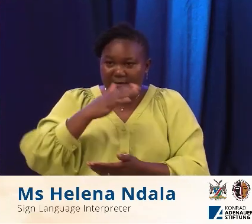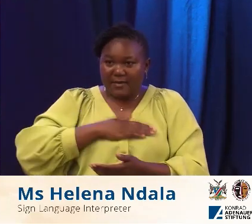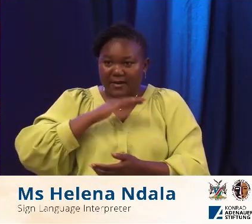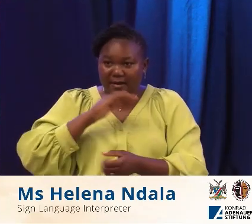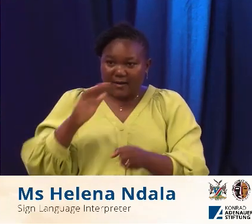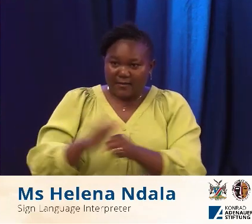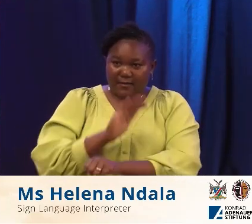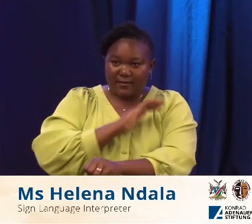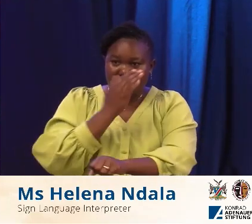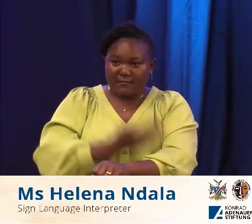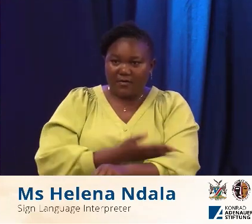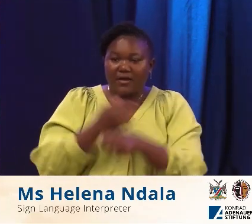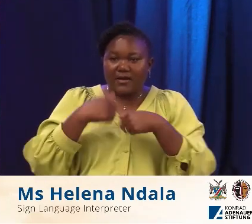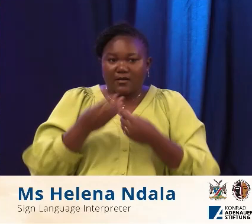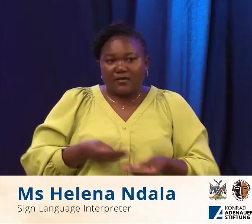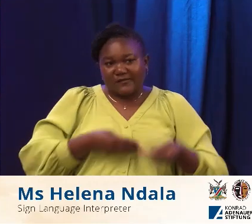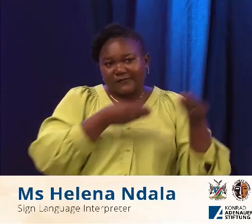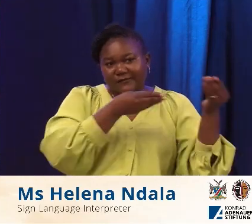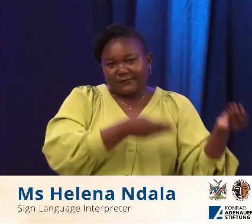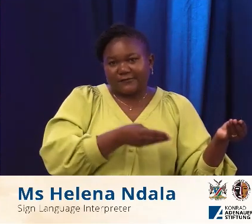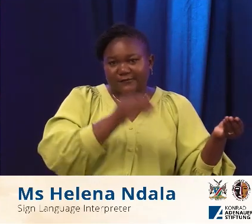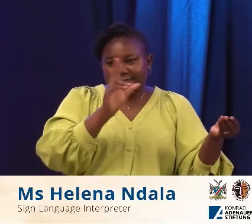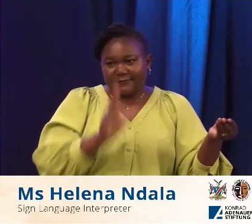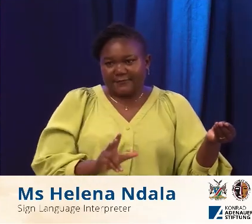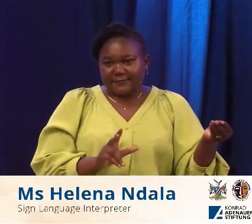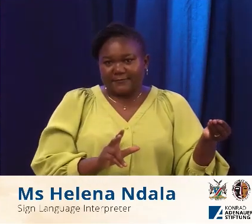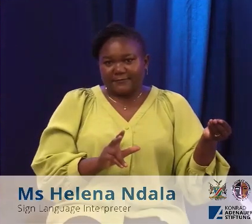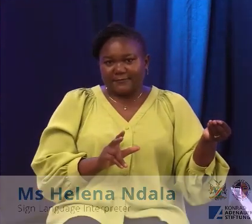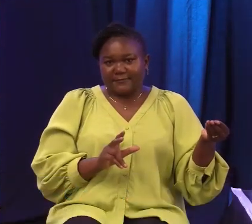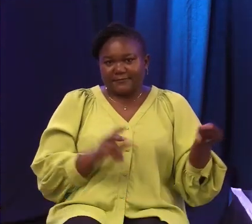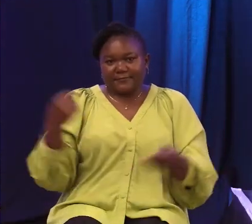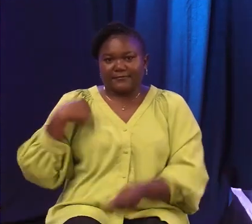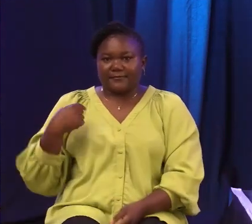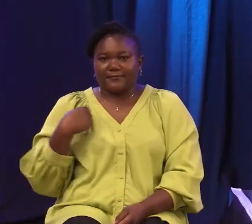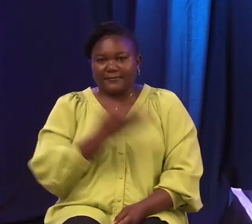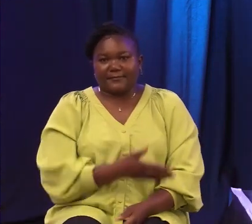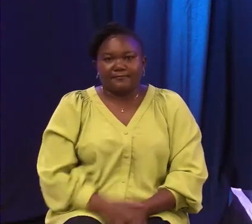nutshell. I will now hand over to our very capable MCs. Thank you.